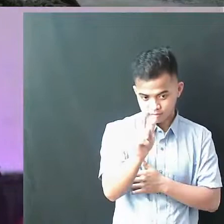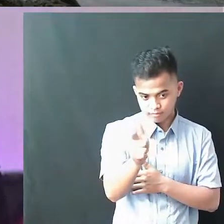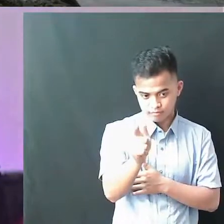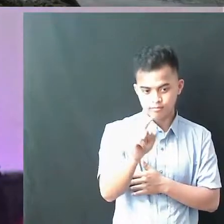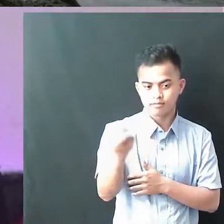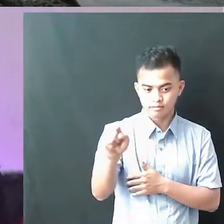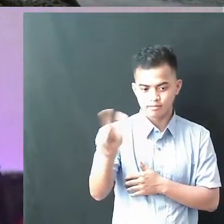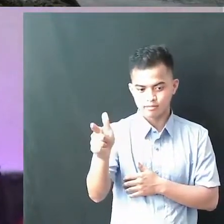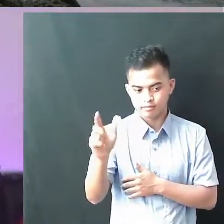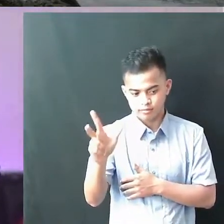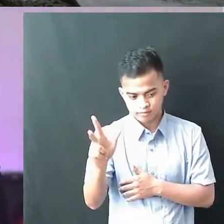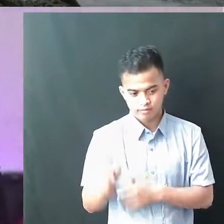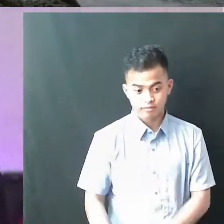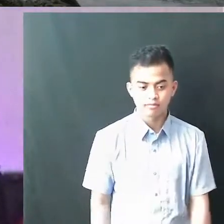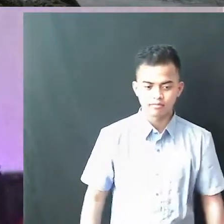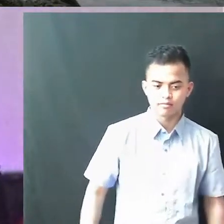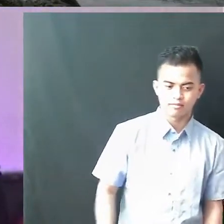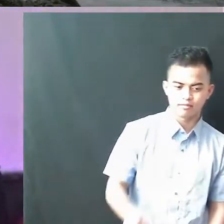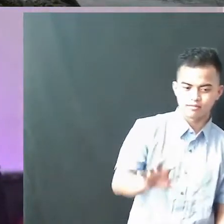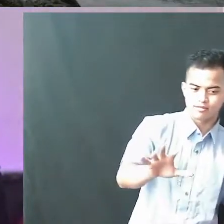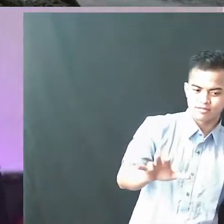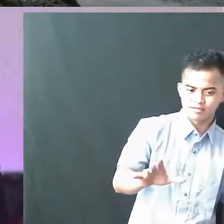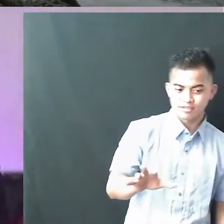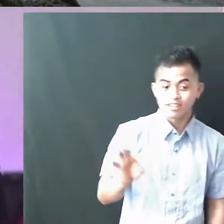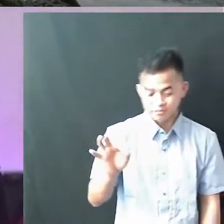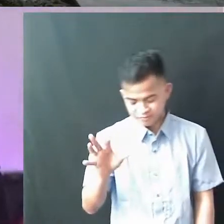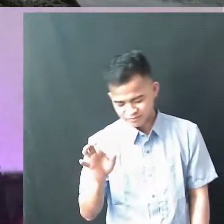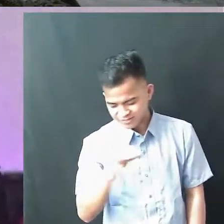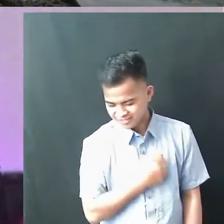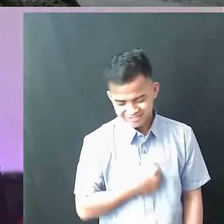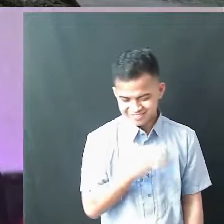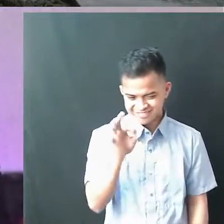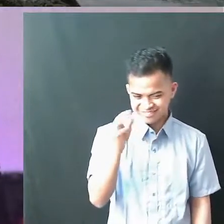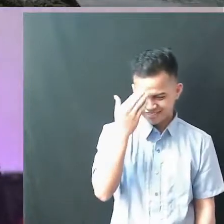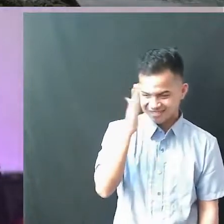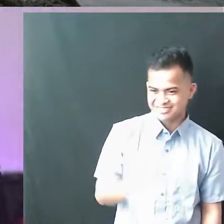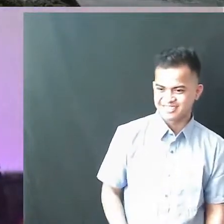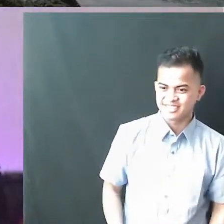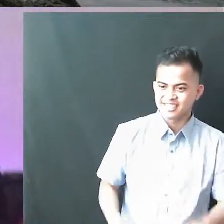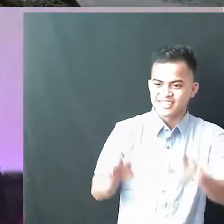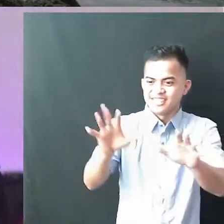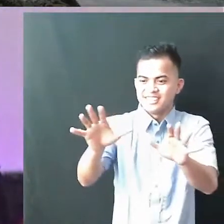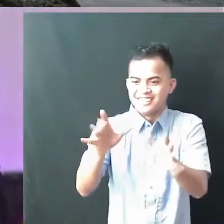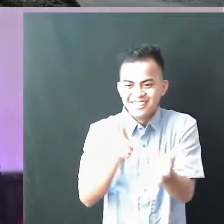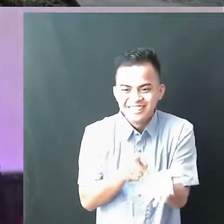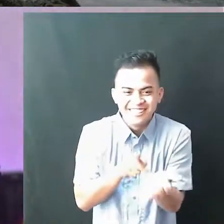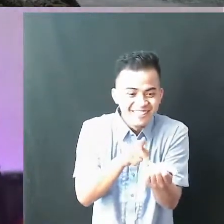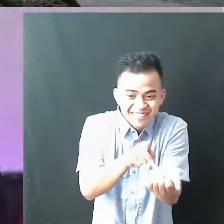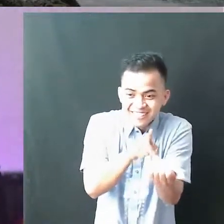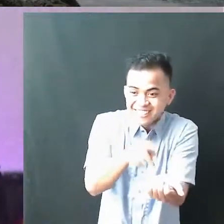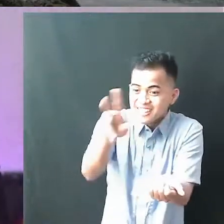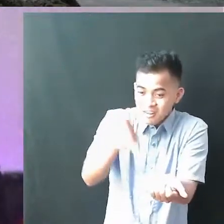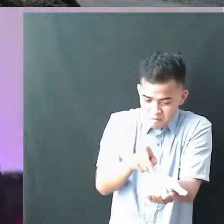are under the law, as under the law, that I might gain them that are under the law. To them